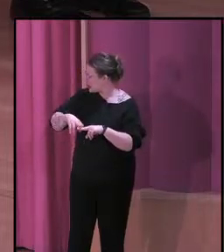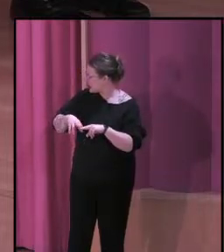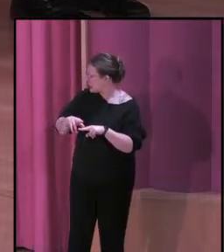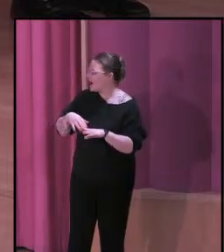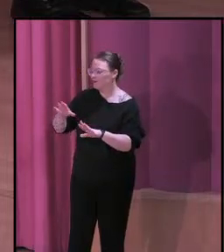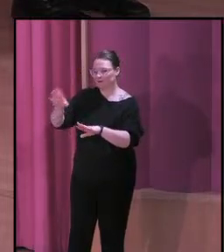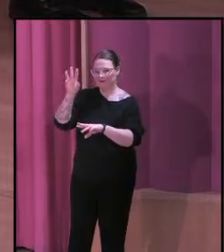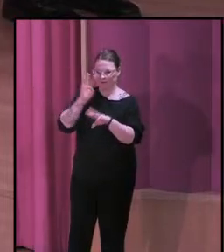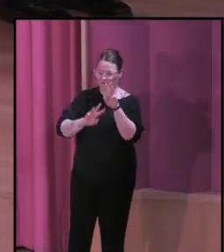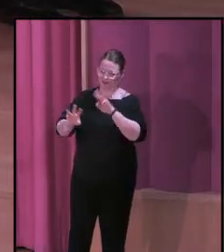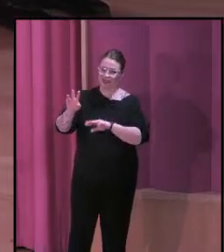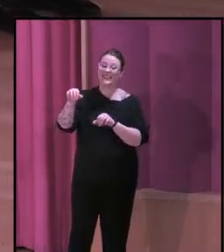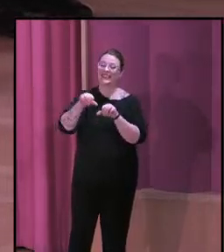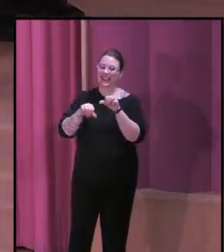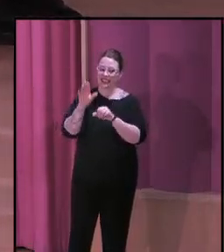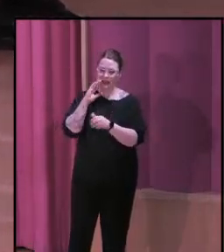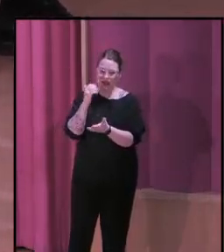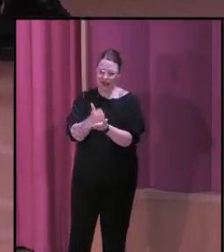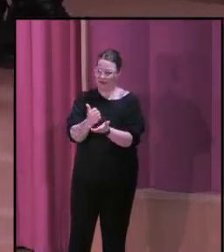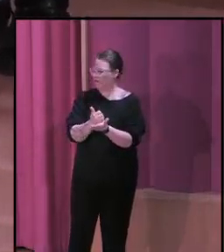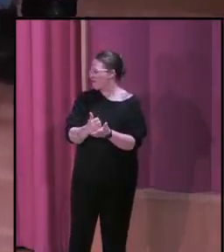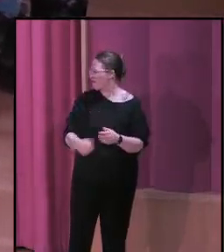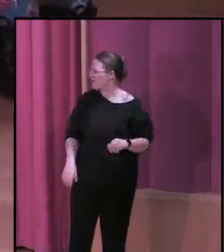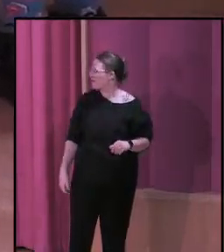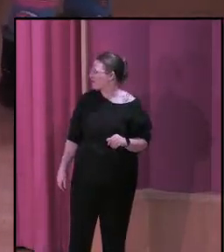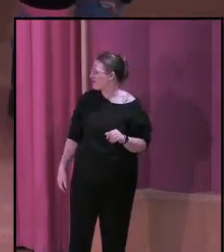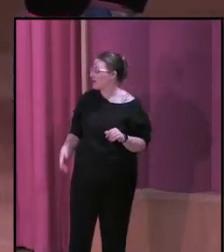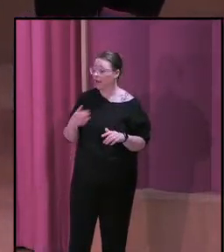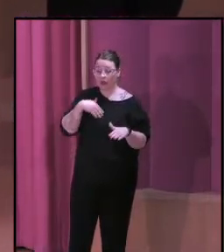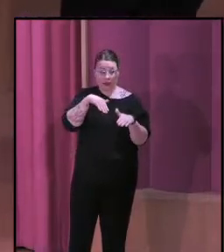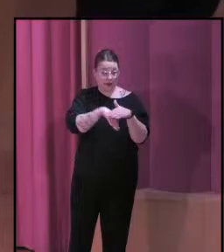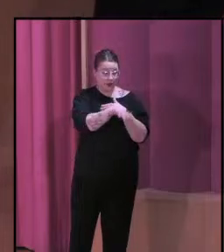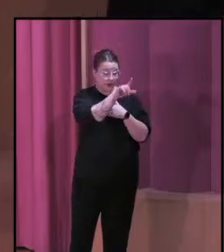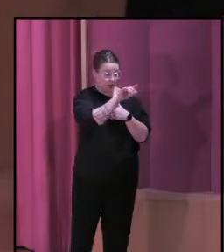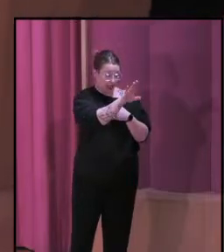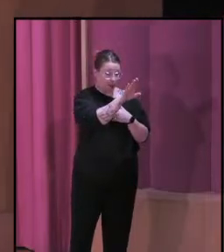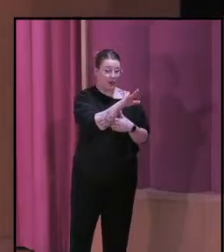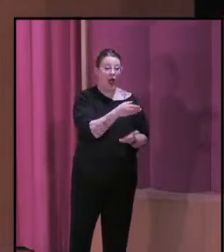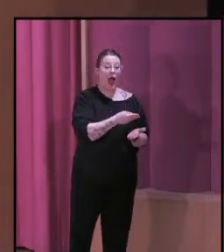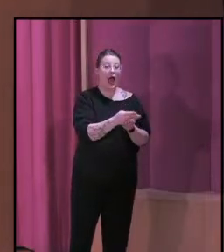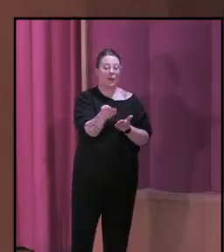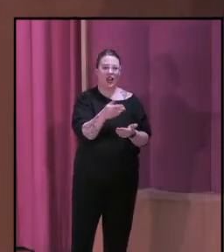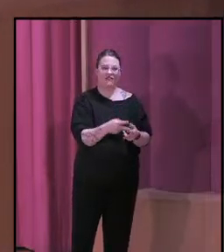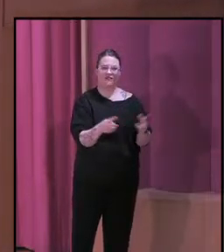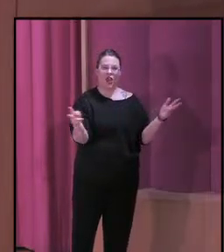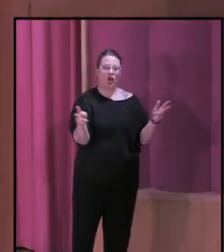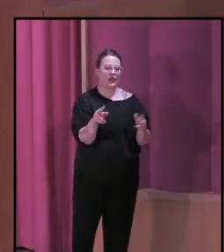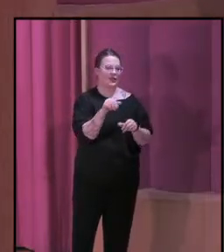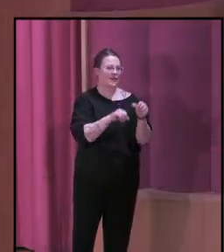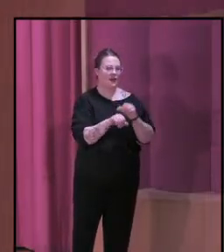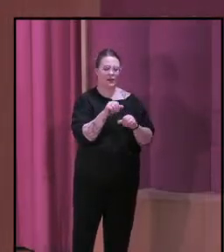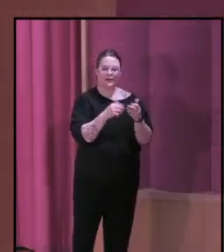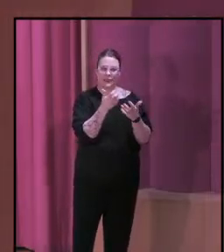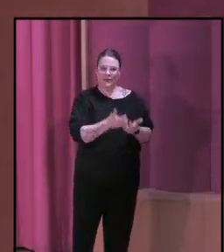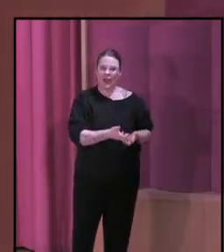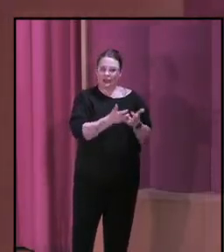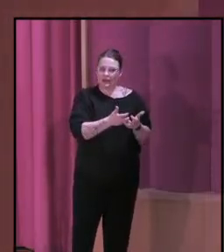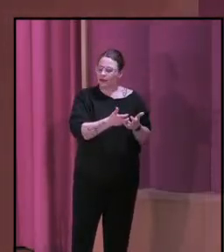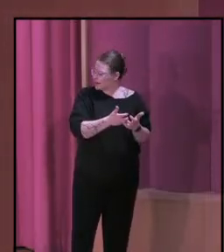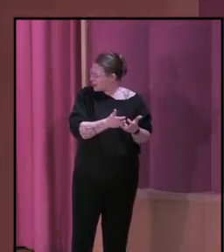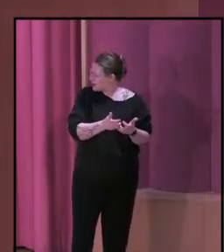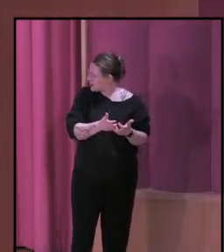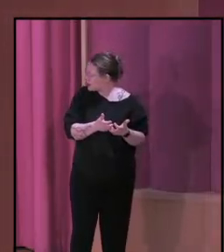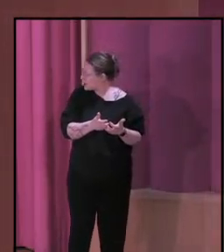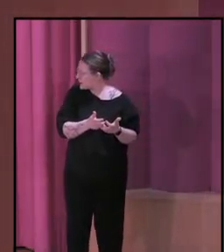worry. Science to the rescue. I went into the lab. I devised a very scientific Mark Hayward trading card holding device. We'll get this installed right there.